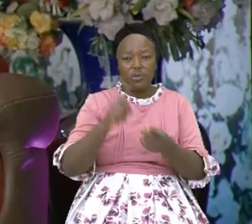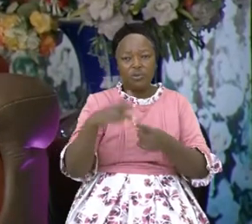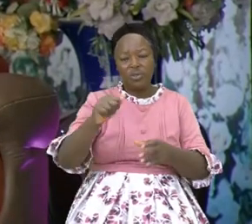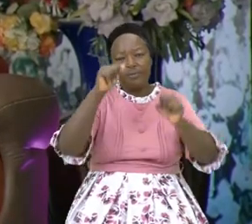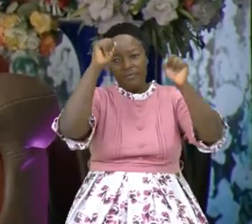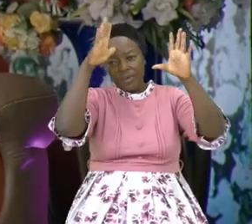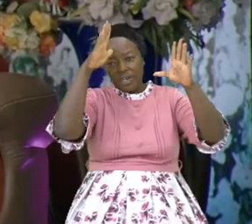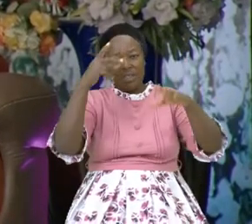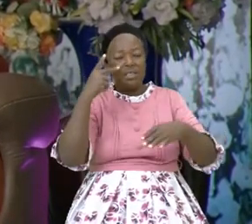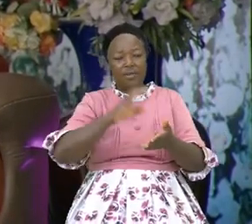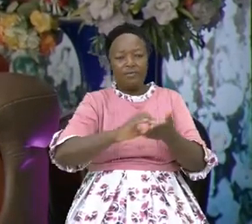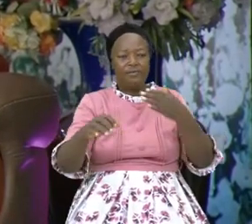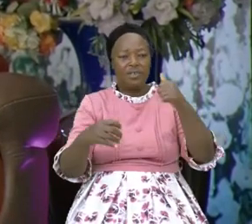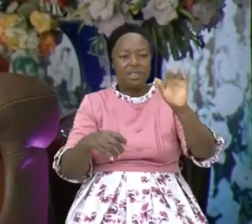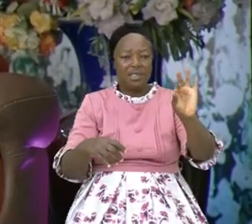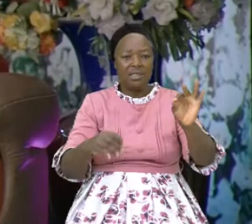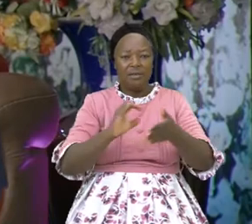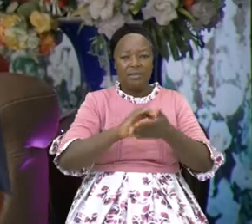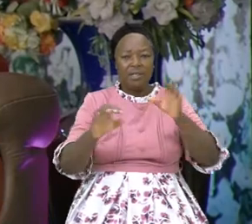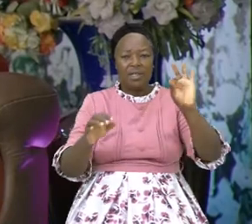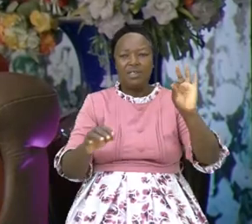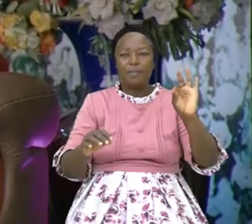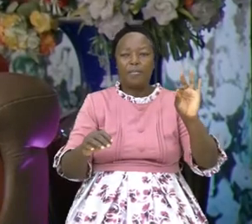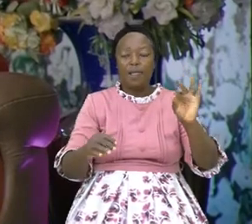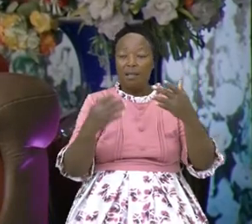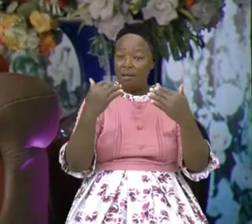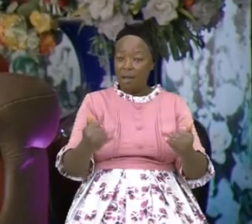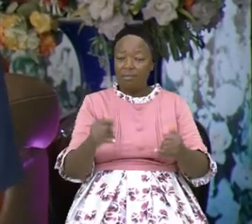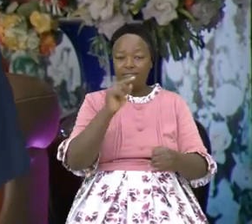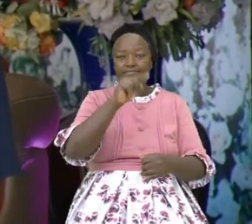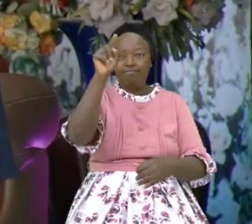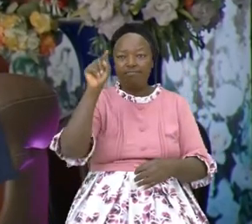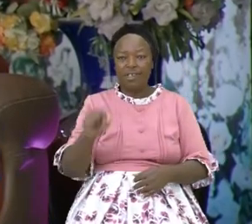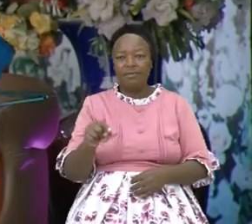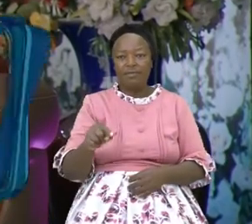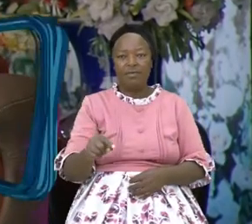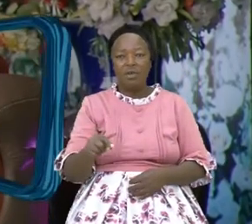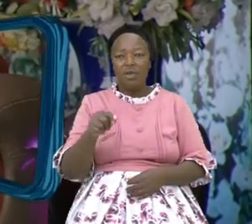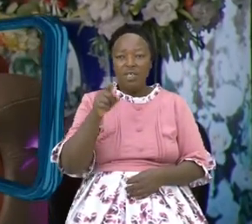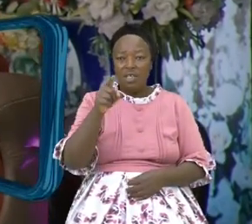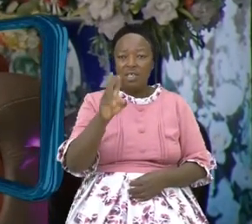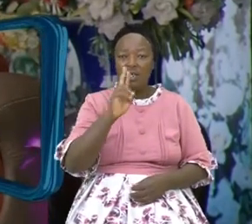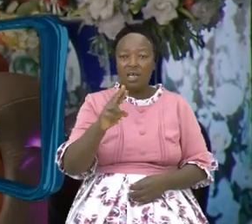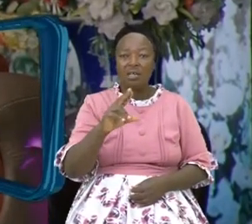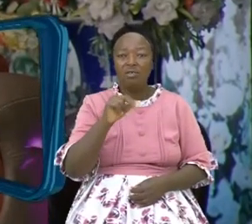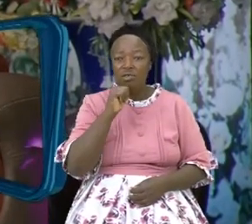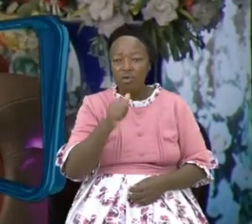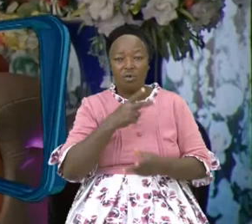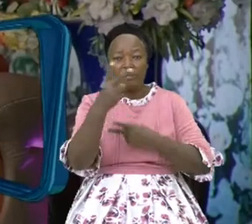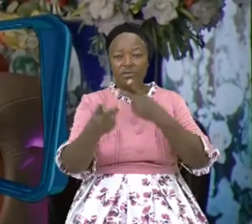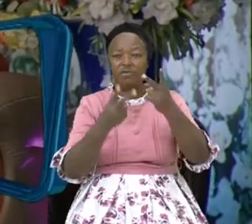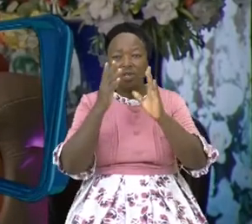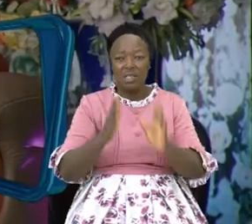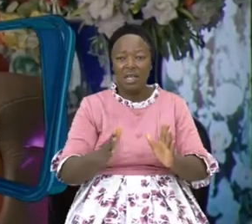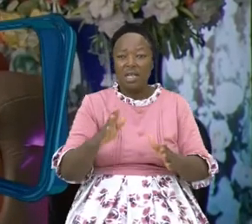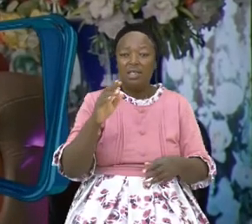at verse 19 there. In verse 19, now, therefore, ye are no more strangers, that